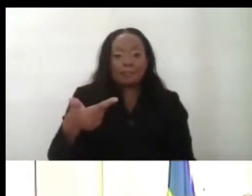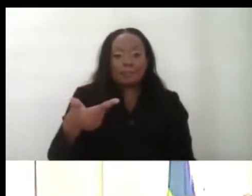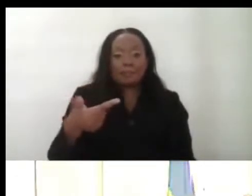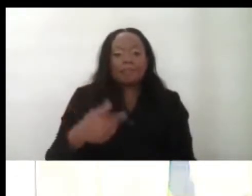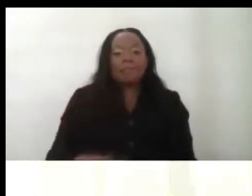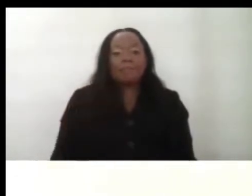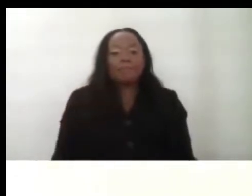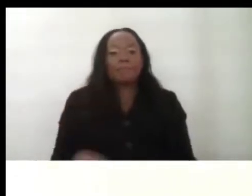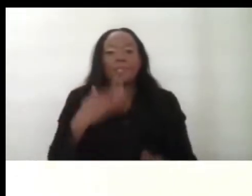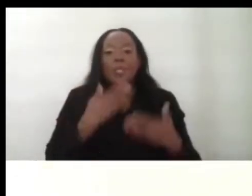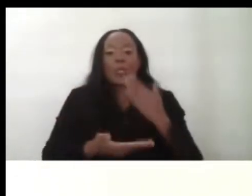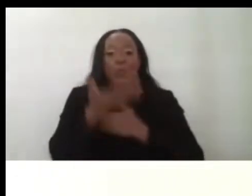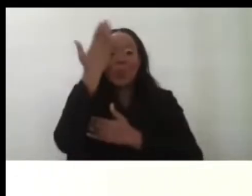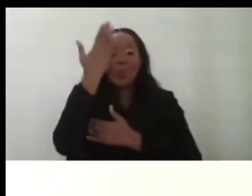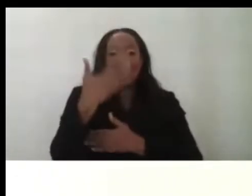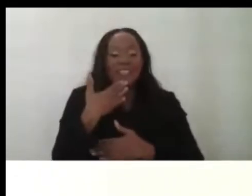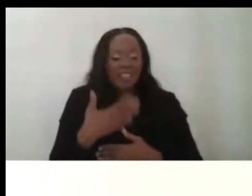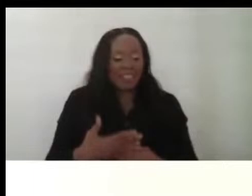Thank you.